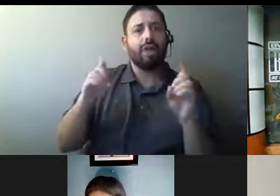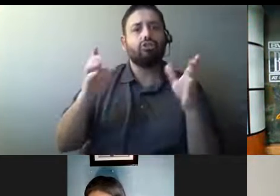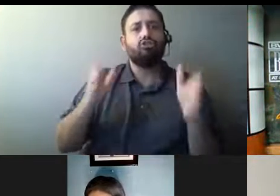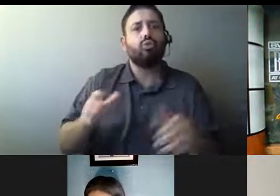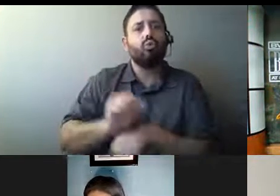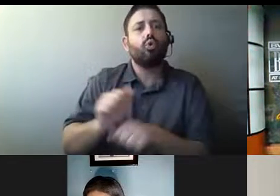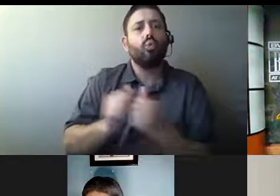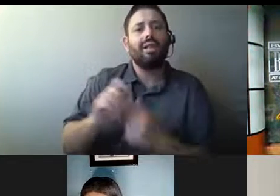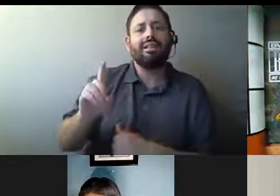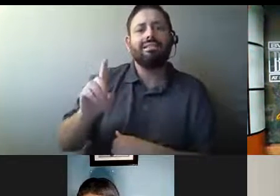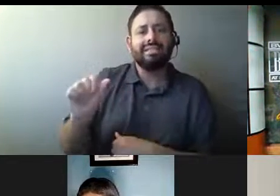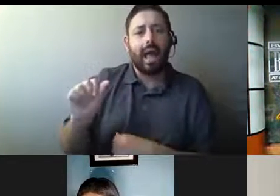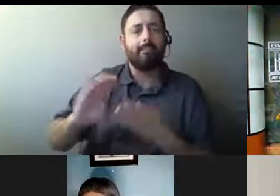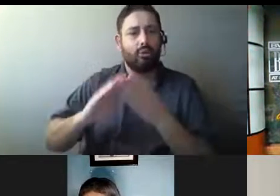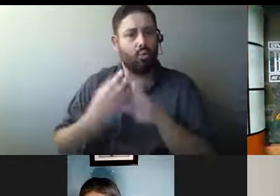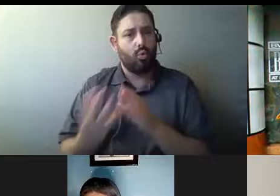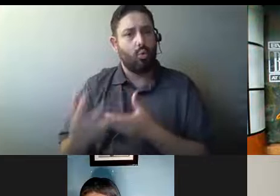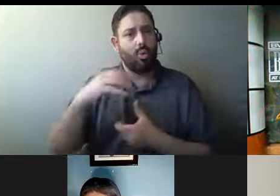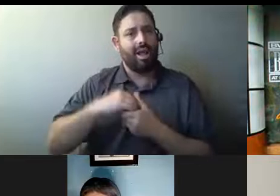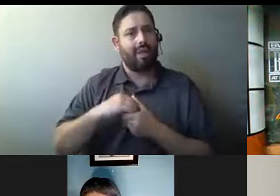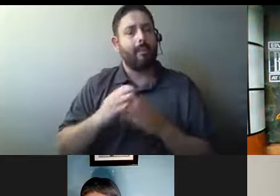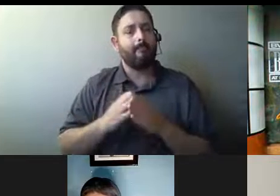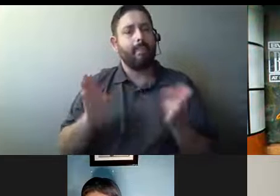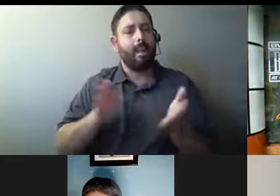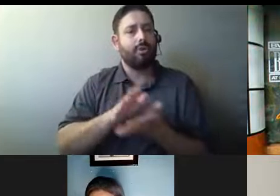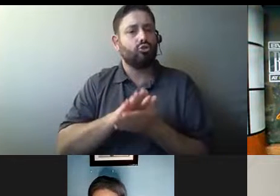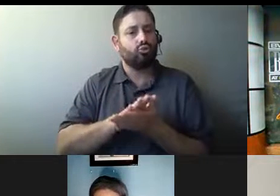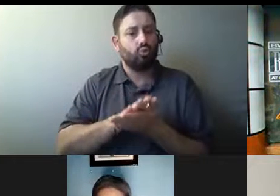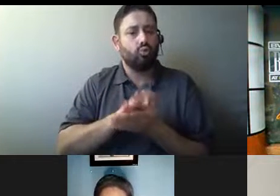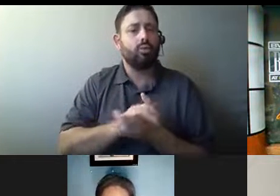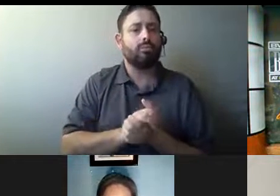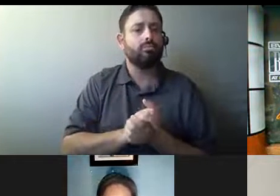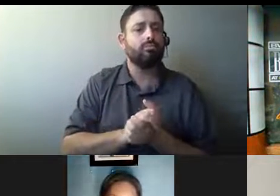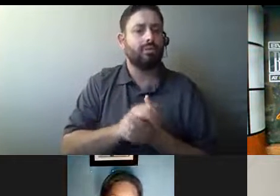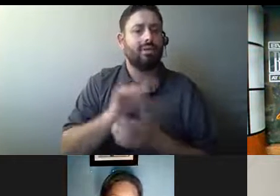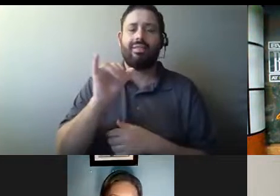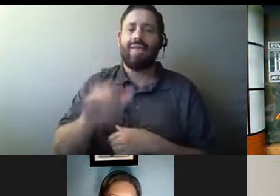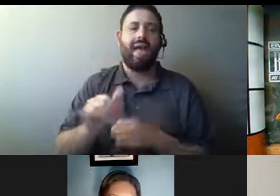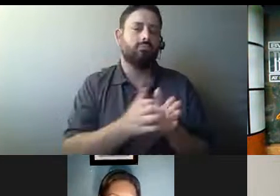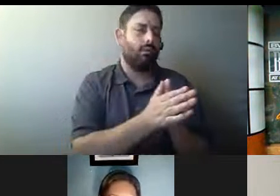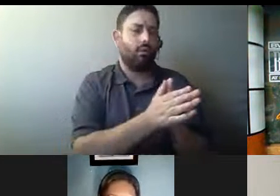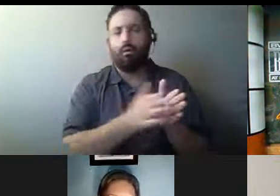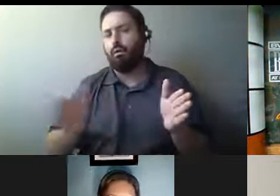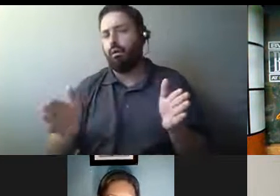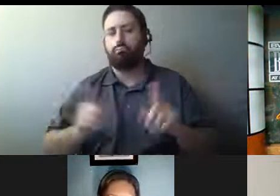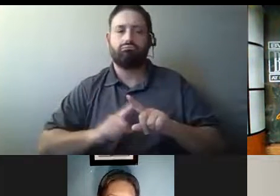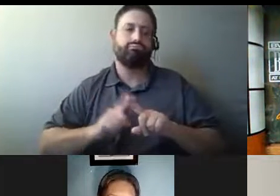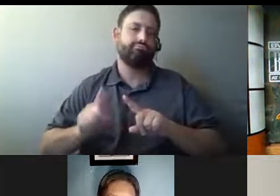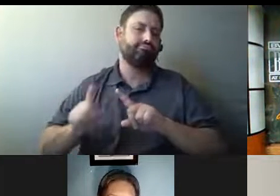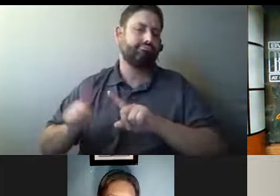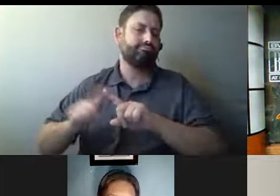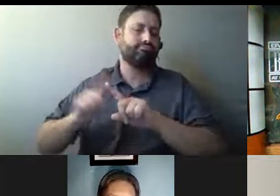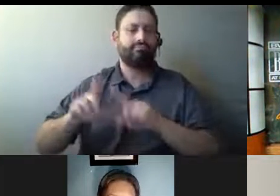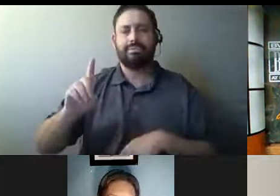disabled community within our public school service. And that's a range of things, a range of disabilities.